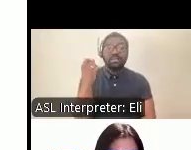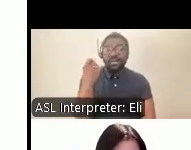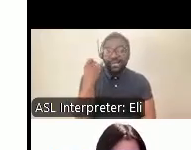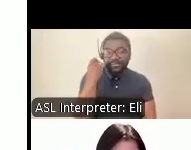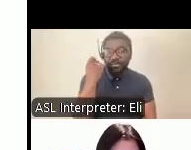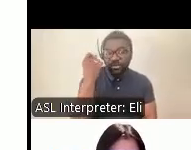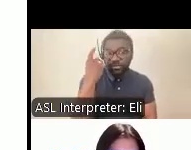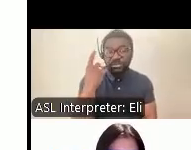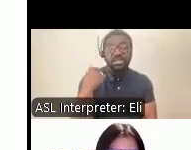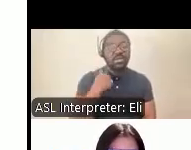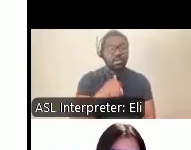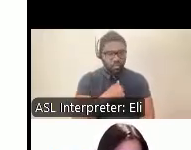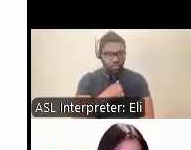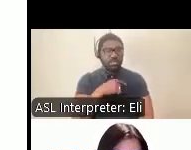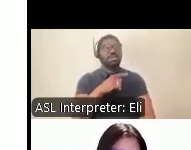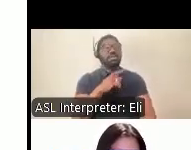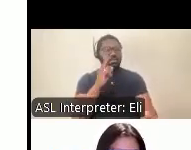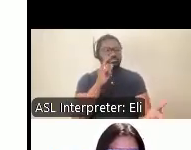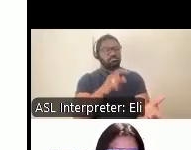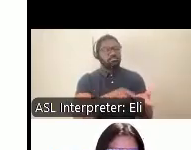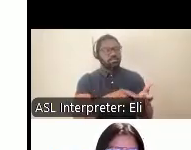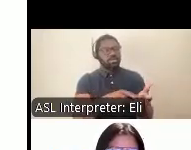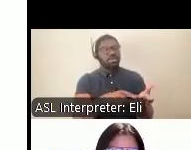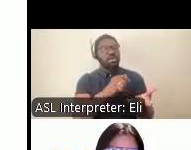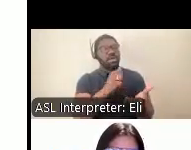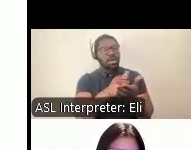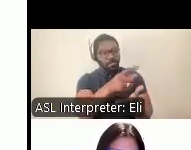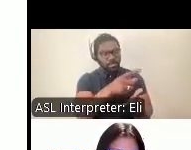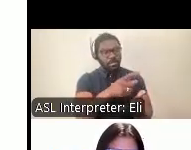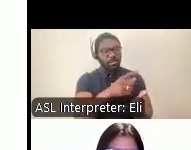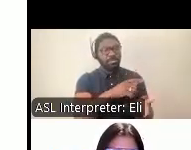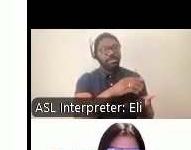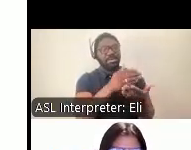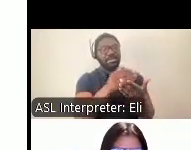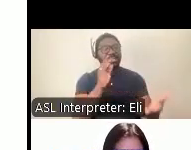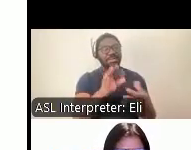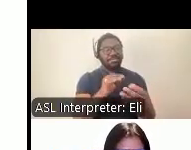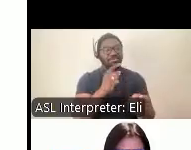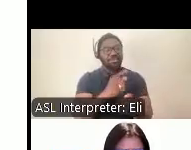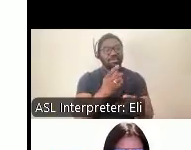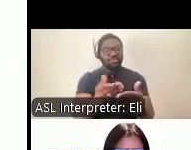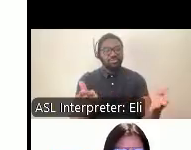to the right resources without judgment. Next slide.